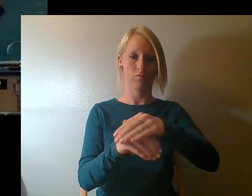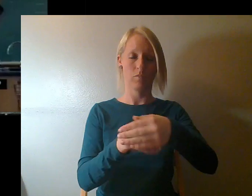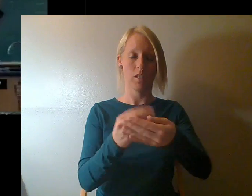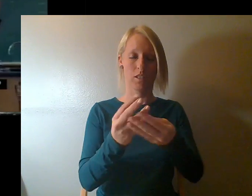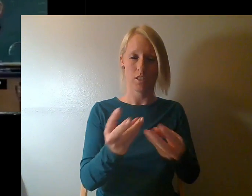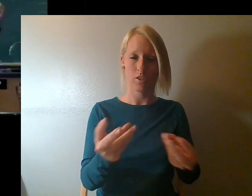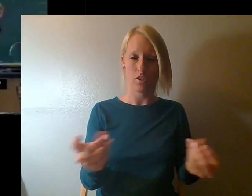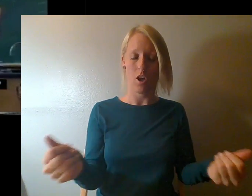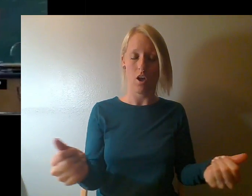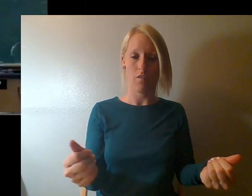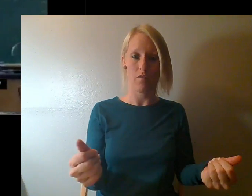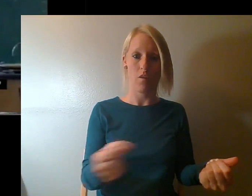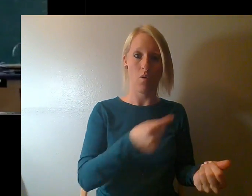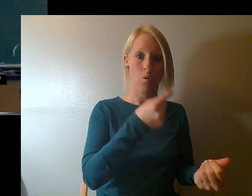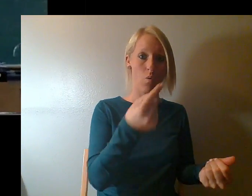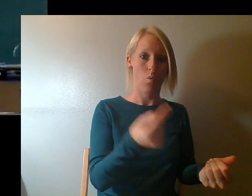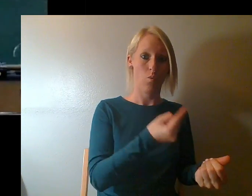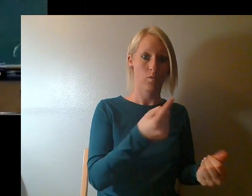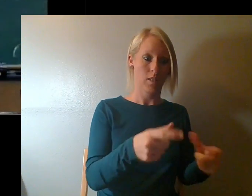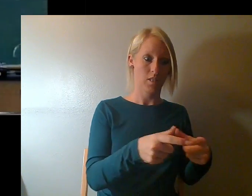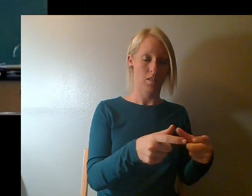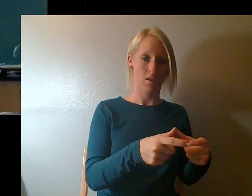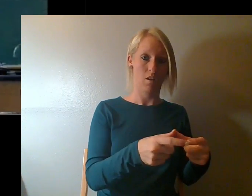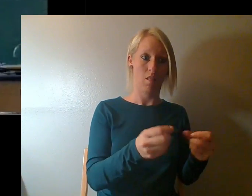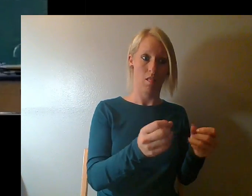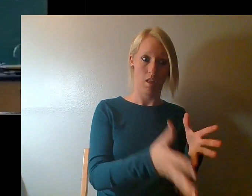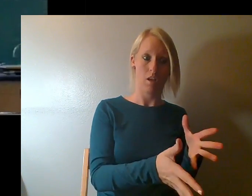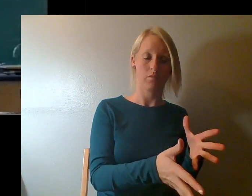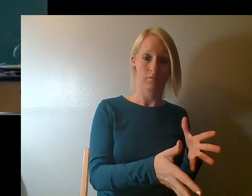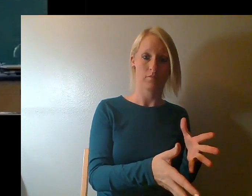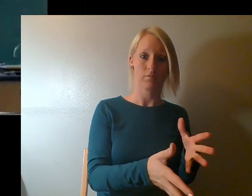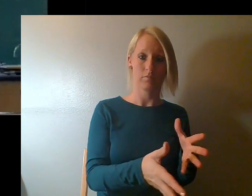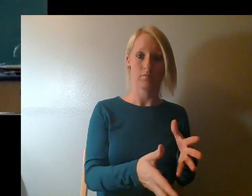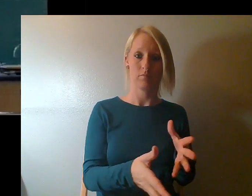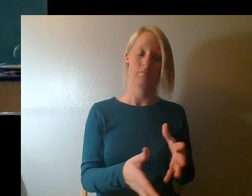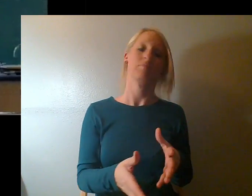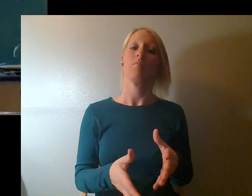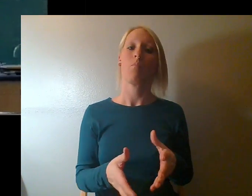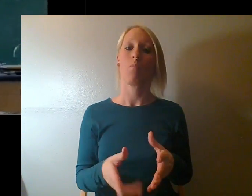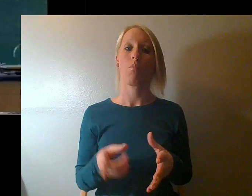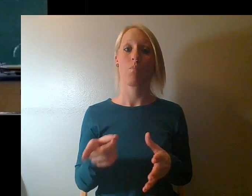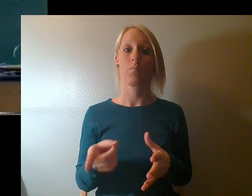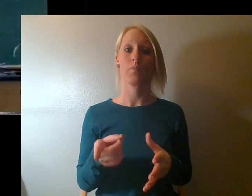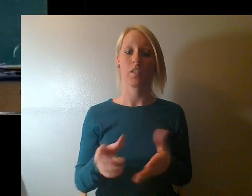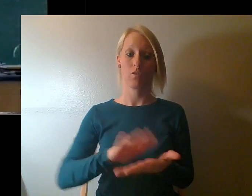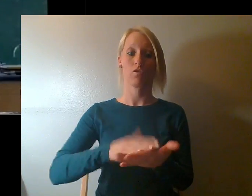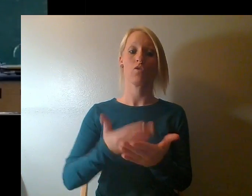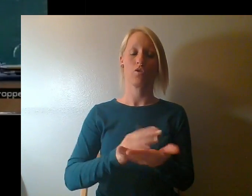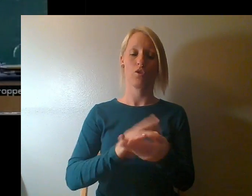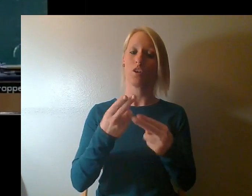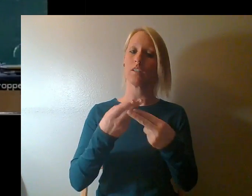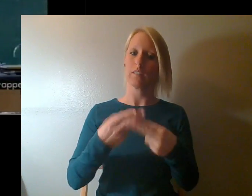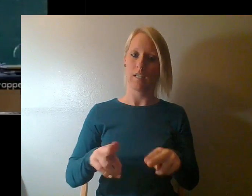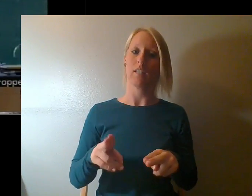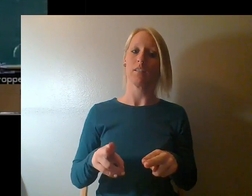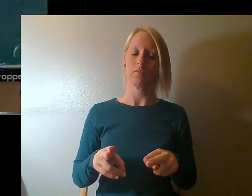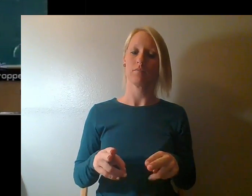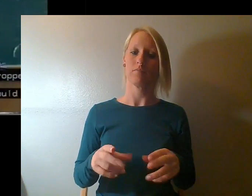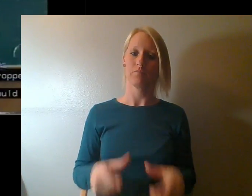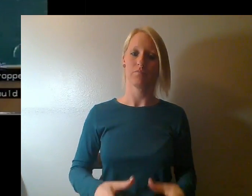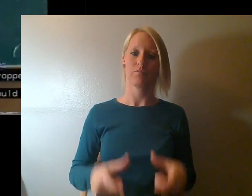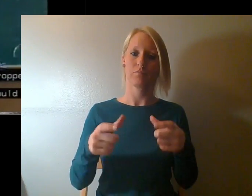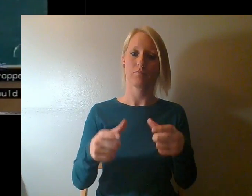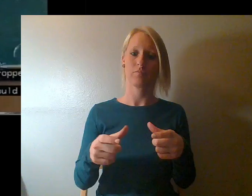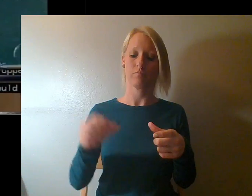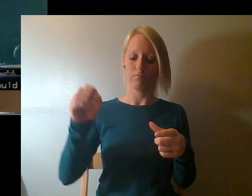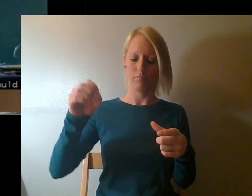is a raw egg. Okay, this is not cooked egg. This is a raw egg. It bounces. How Okay, it would break if you dropped it. All right, or if you